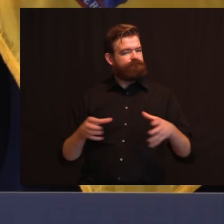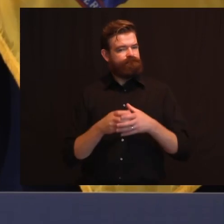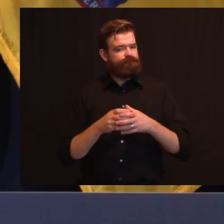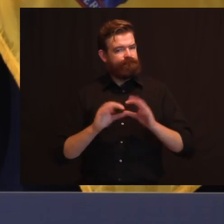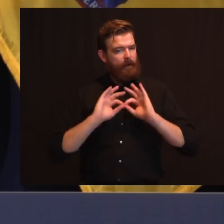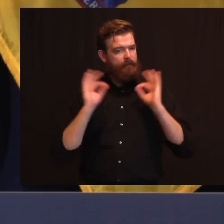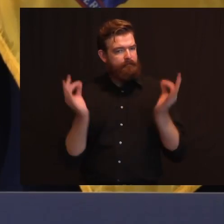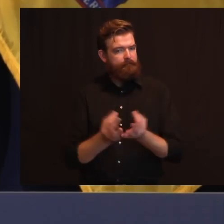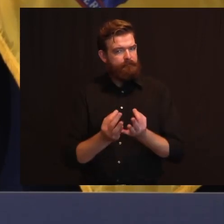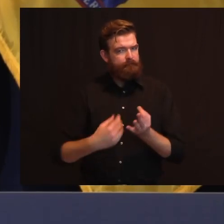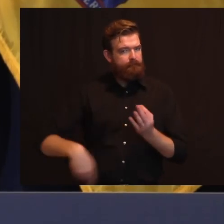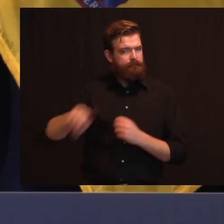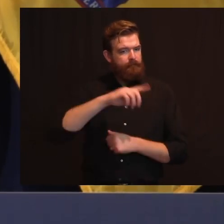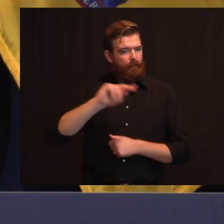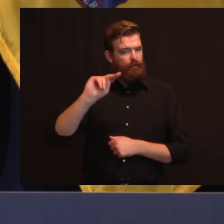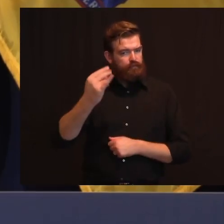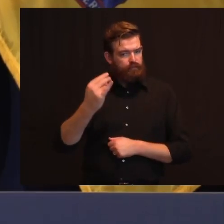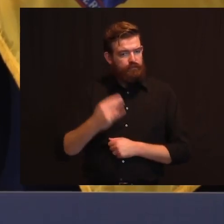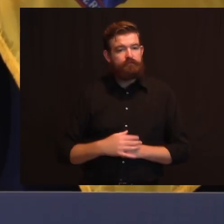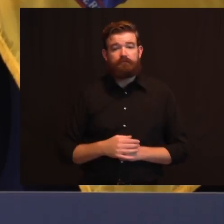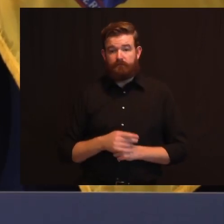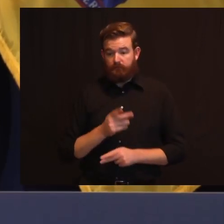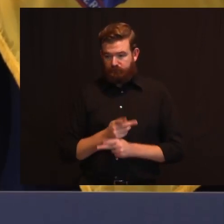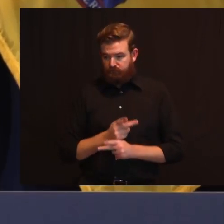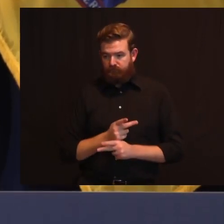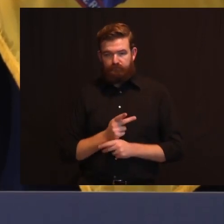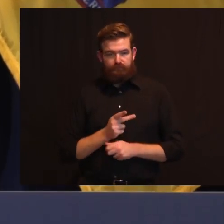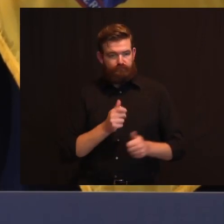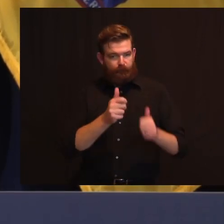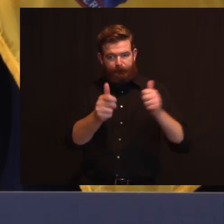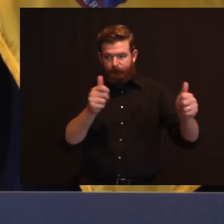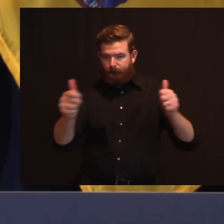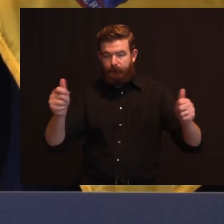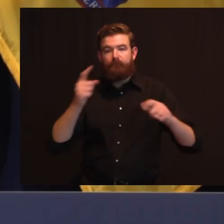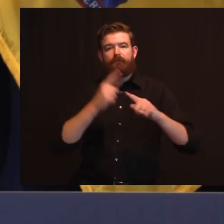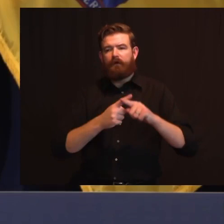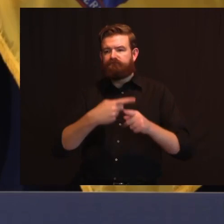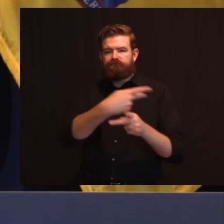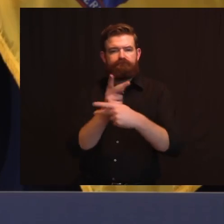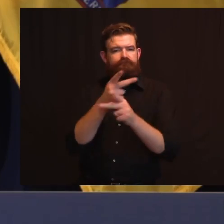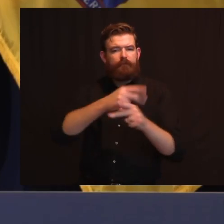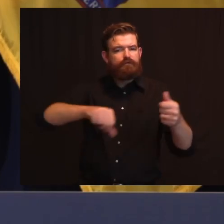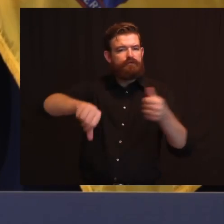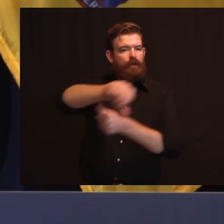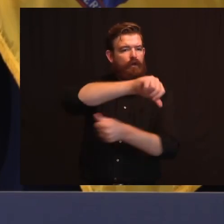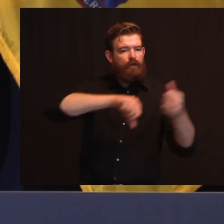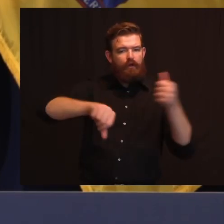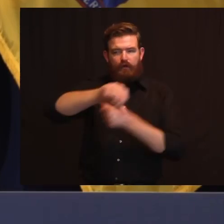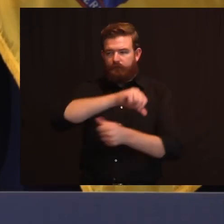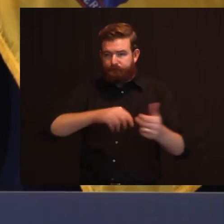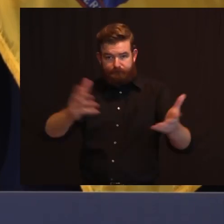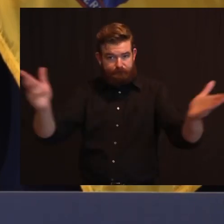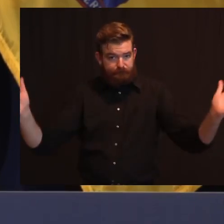all 9 million of us. And in that spirit, and Pat, I give you a shout out